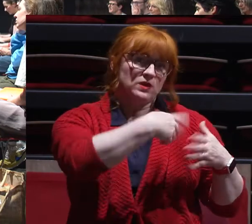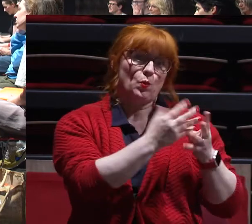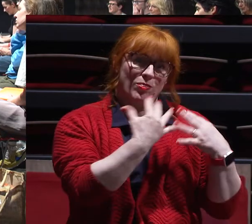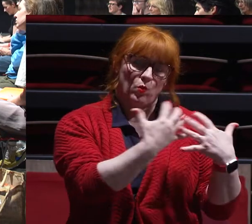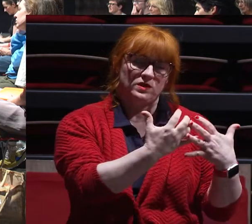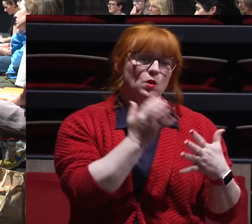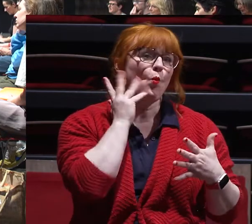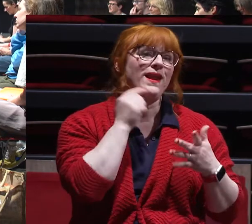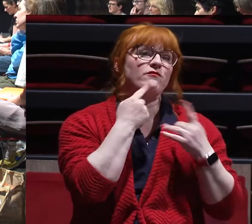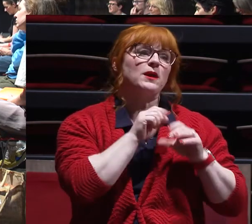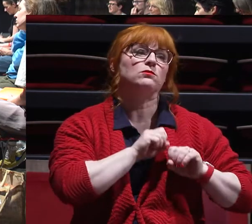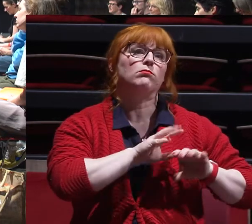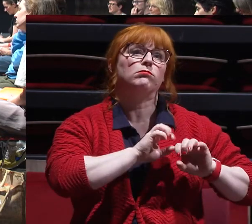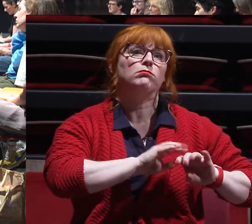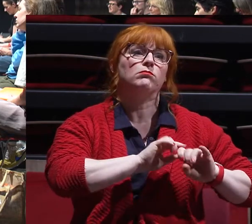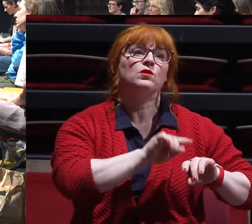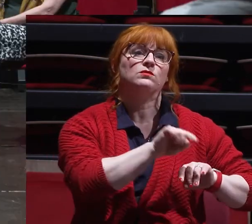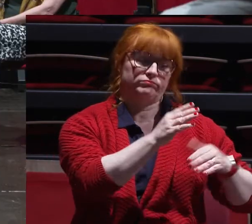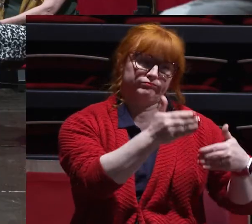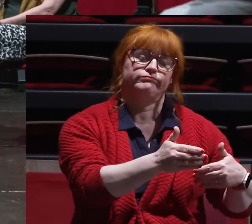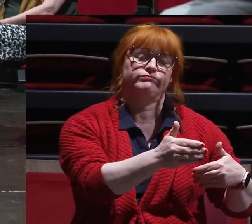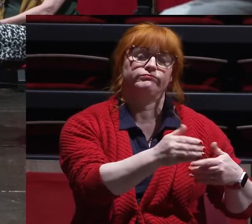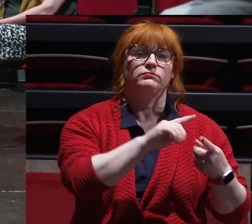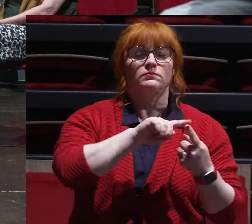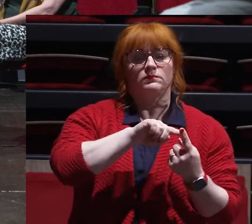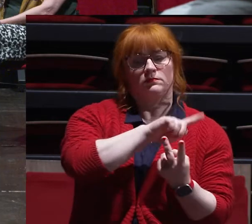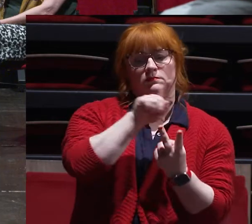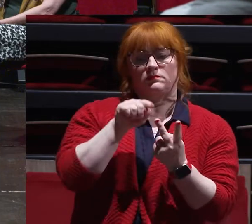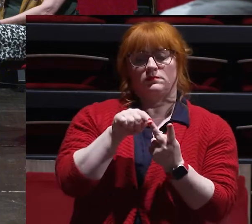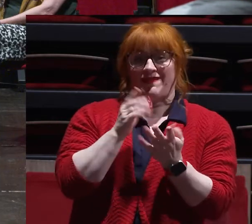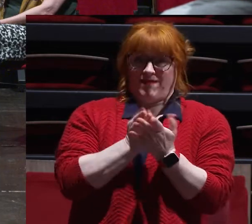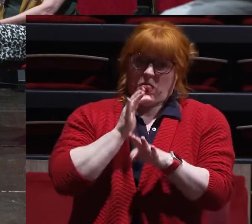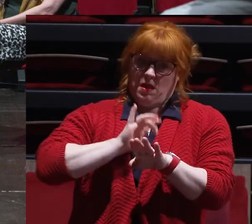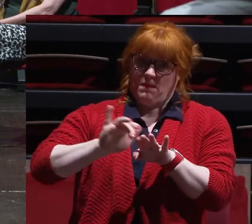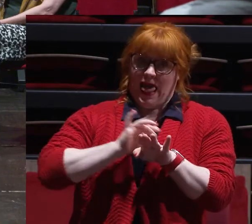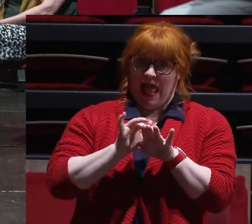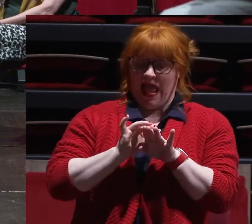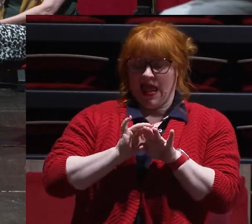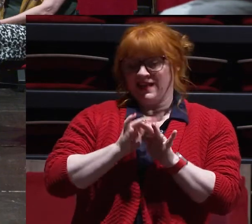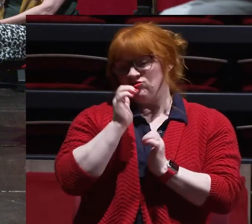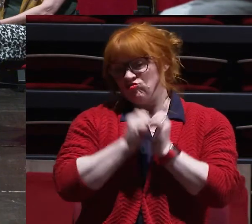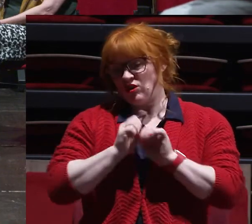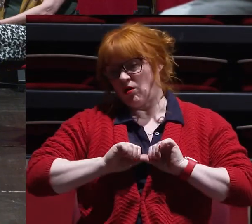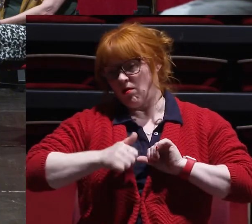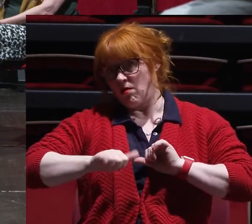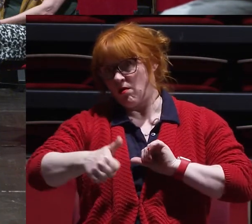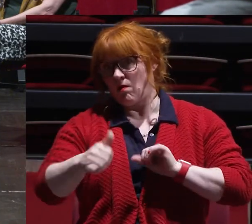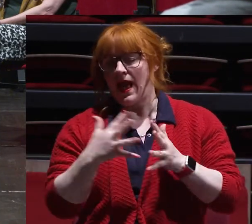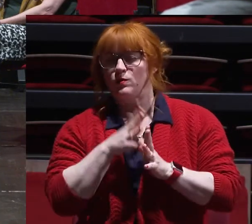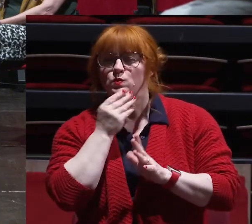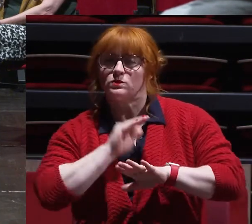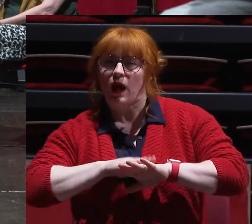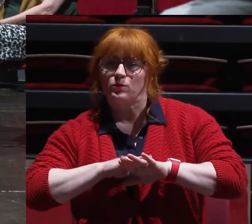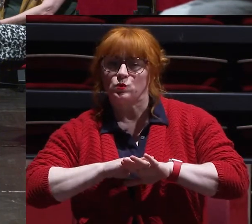information and plot. Mm-hmm. The other is how you use time in the structure of the